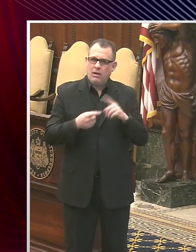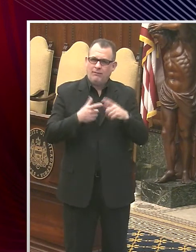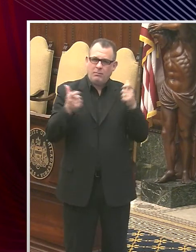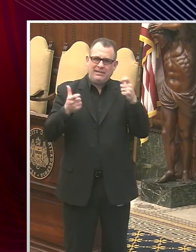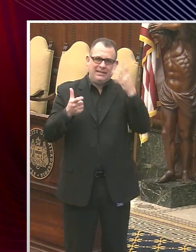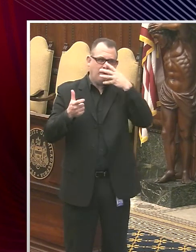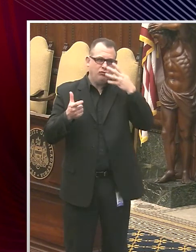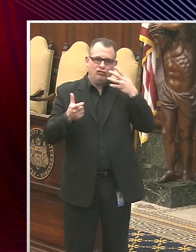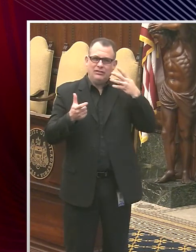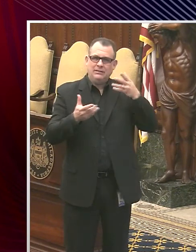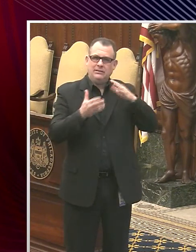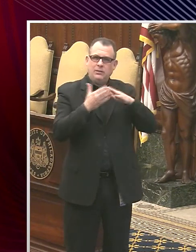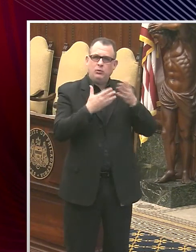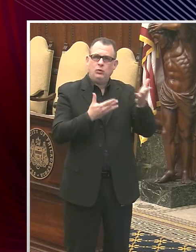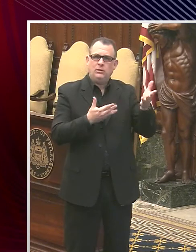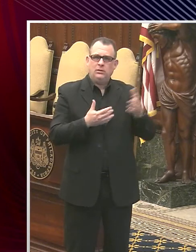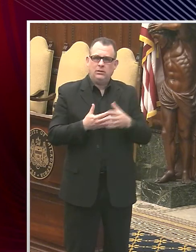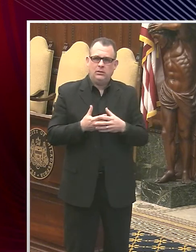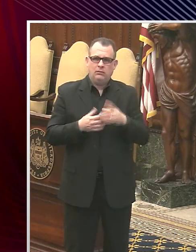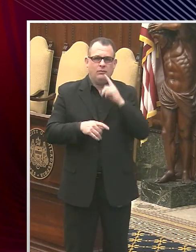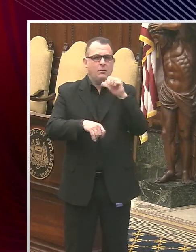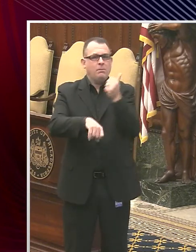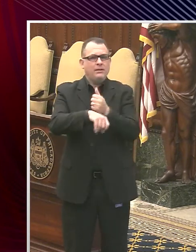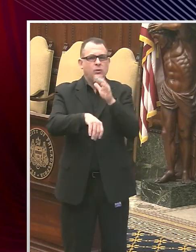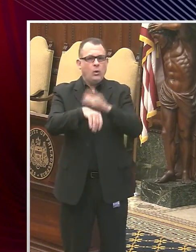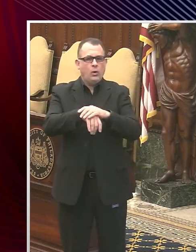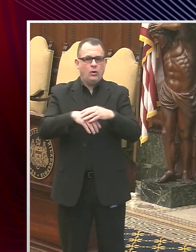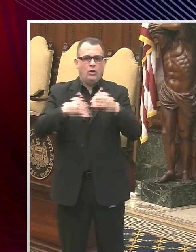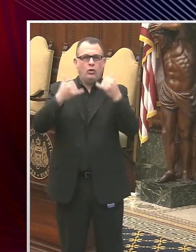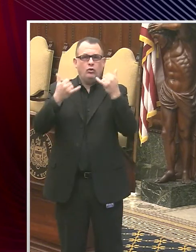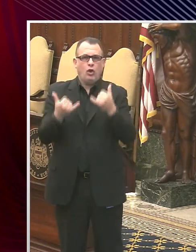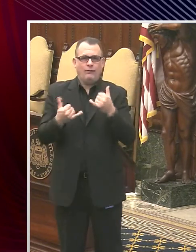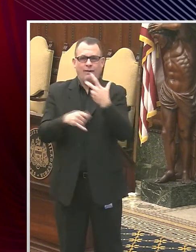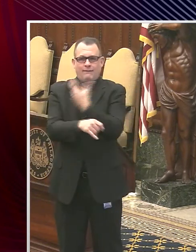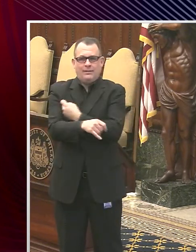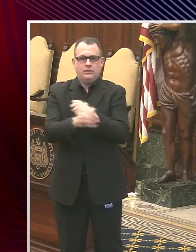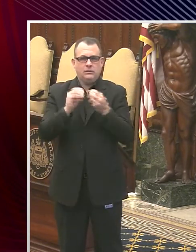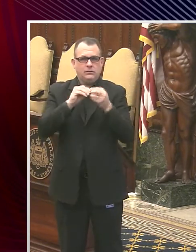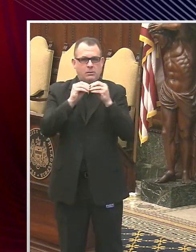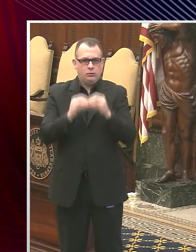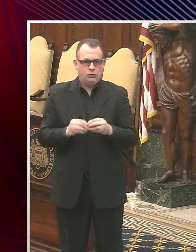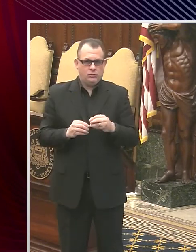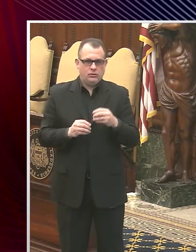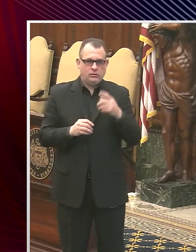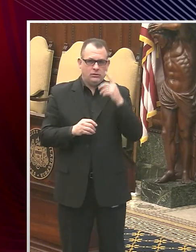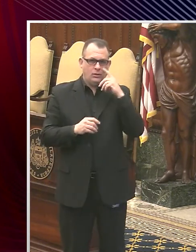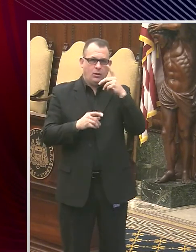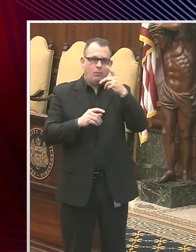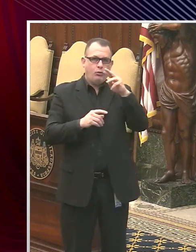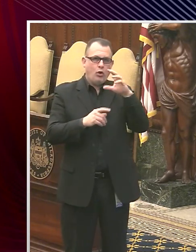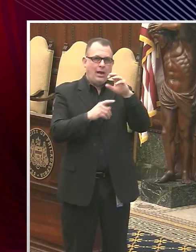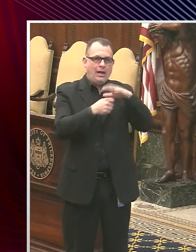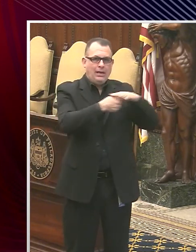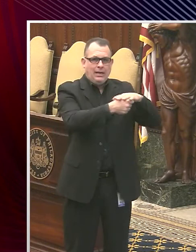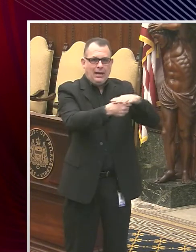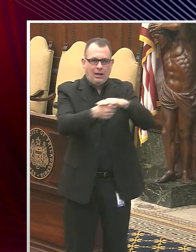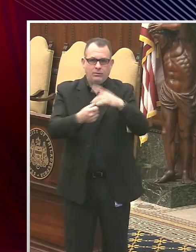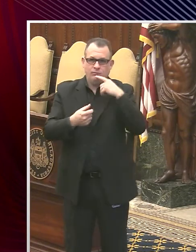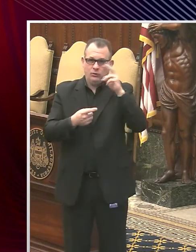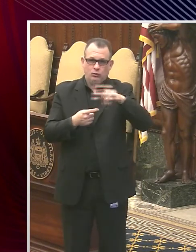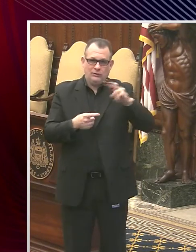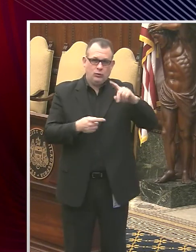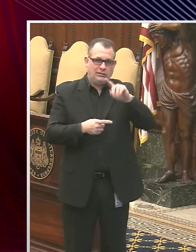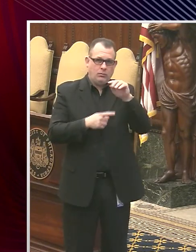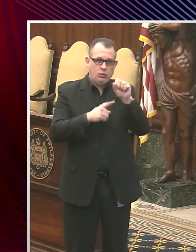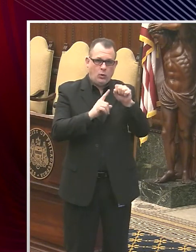at, based entirely on the current vaccination rate per capita. So these are the 22 zip codes that have the lowest vaccination rate